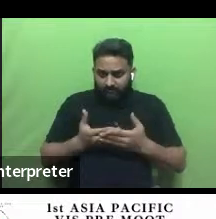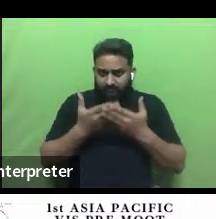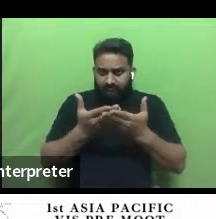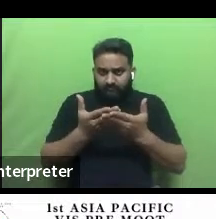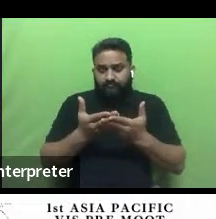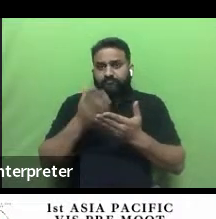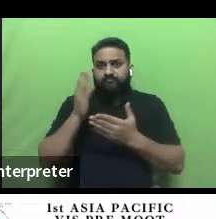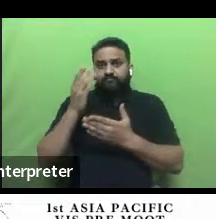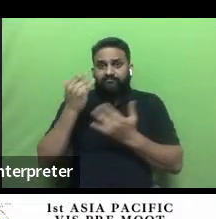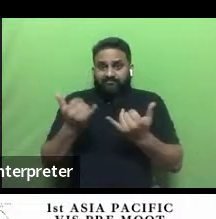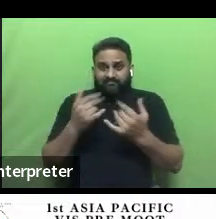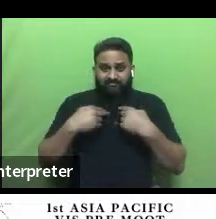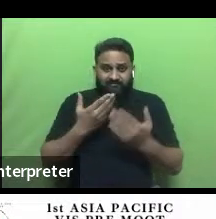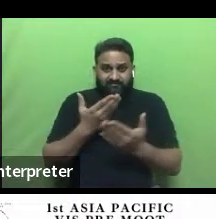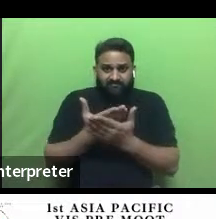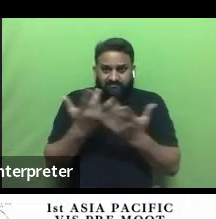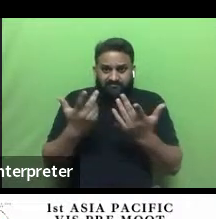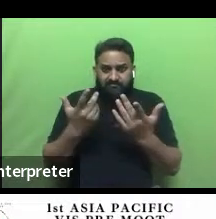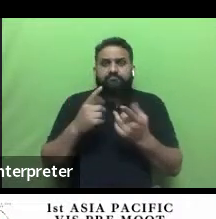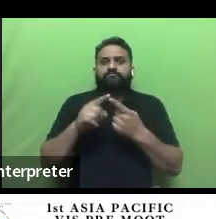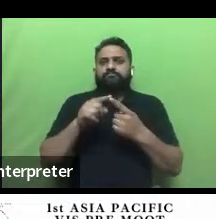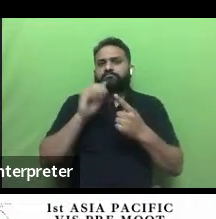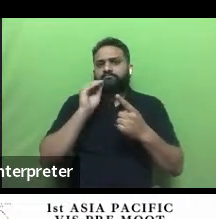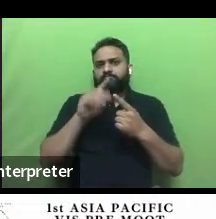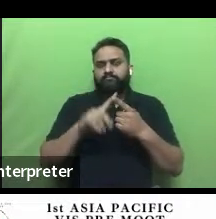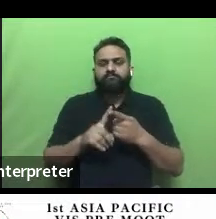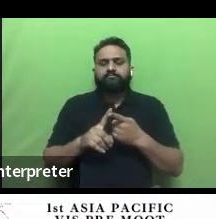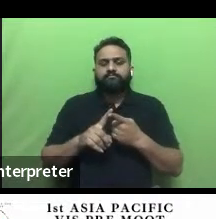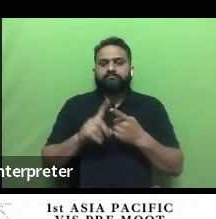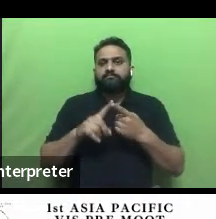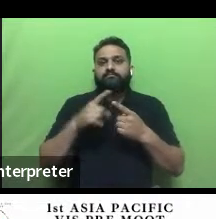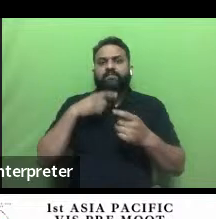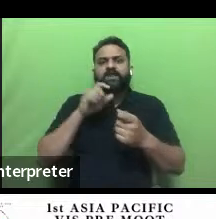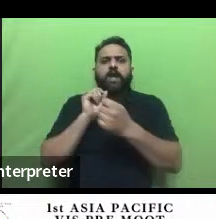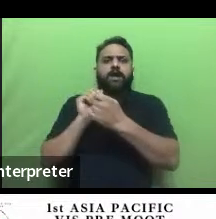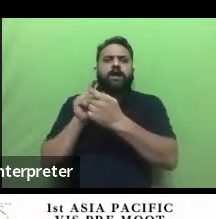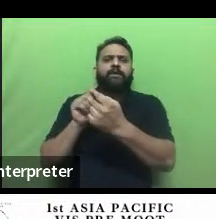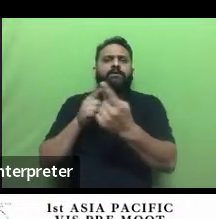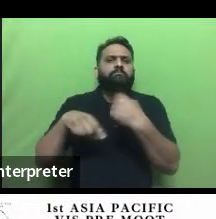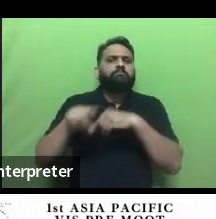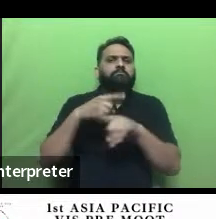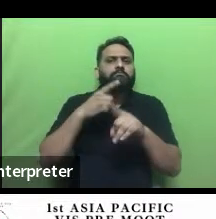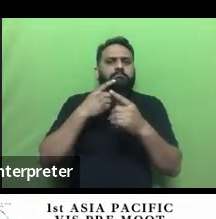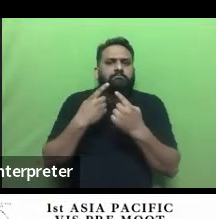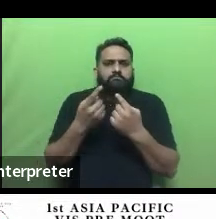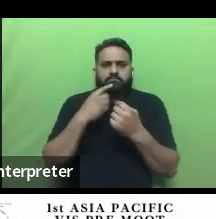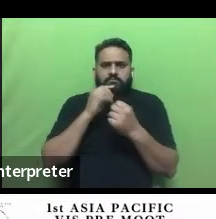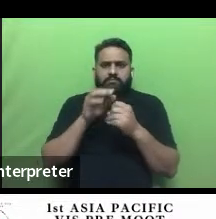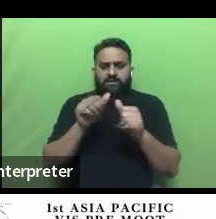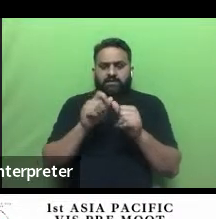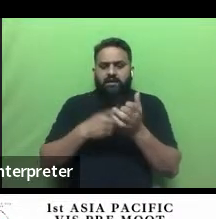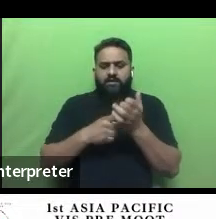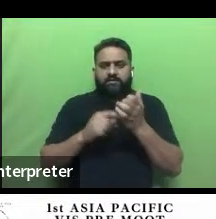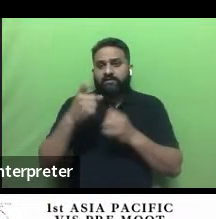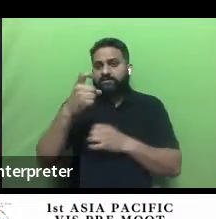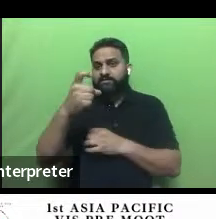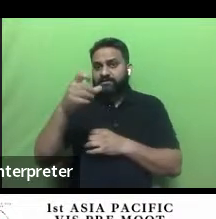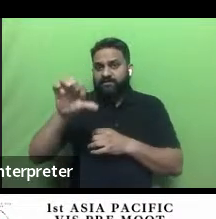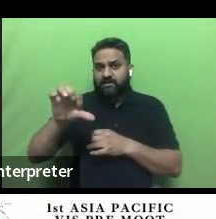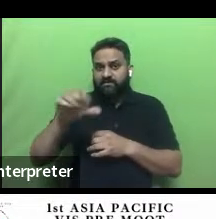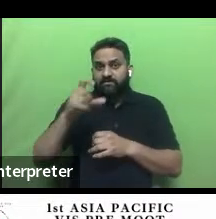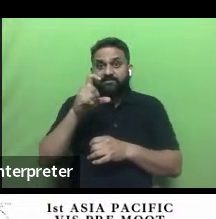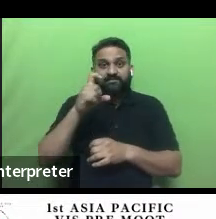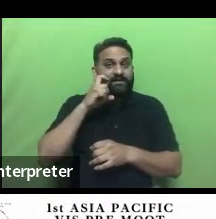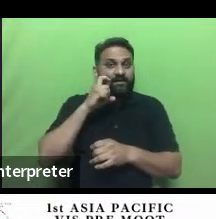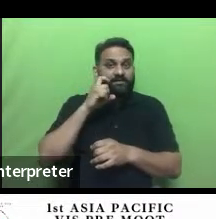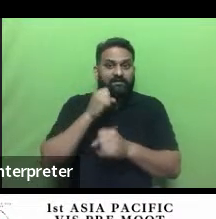case. Firstly, due to comments made by Schwenzer in his commentary on Article 79 of the CISG,